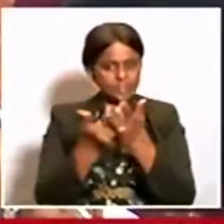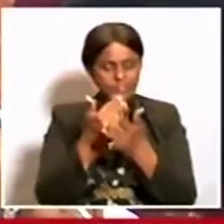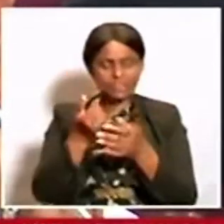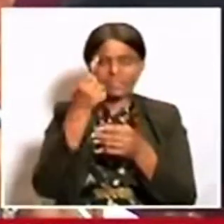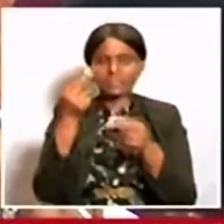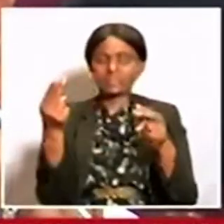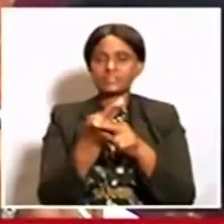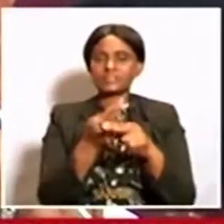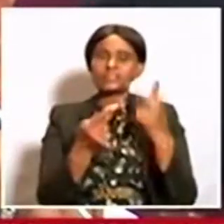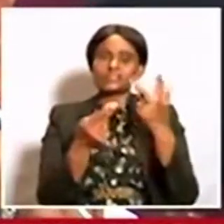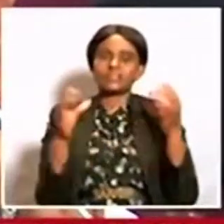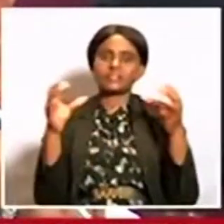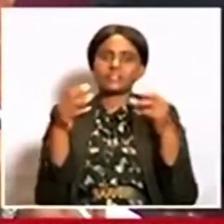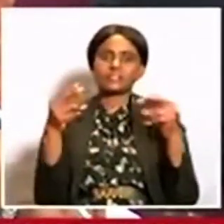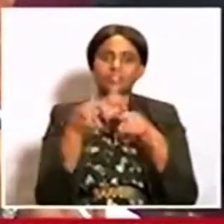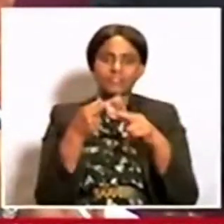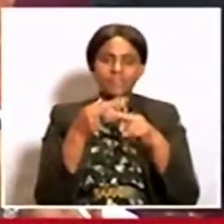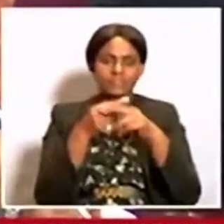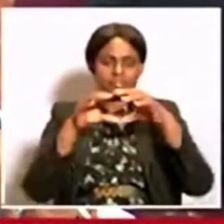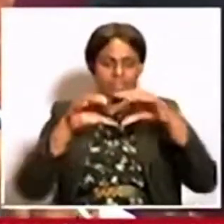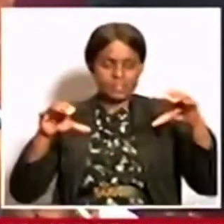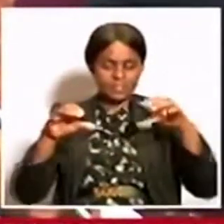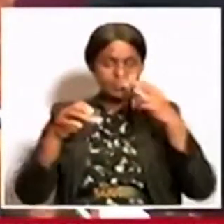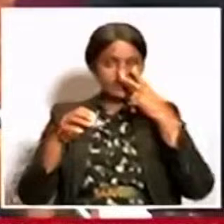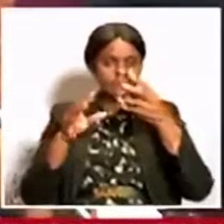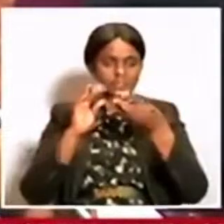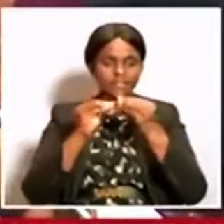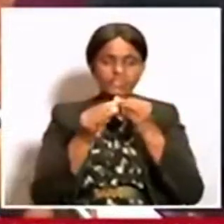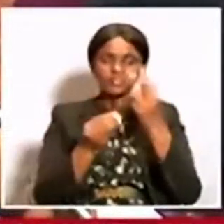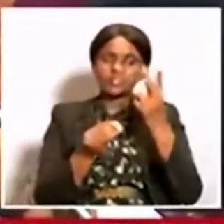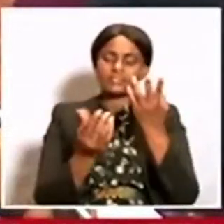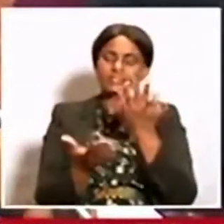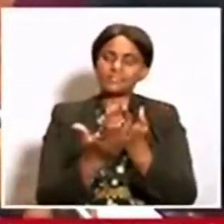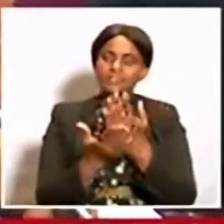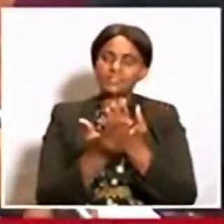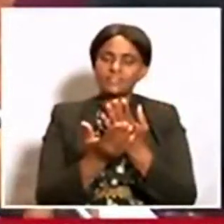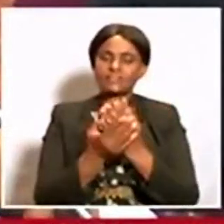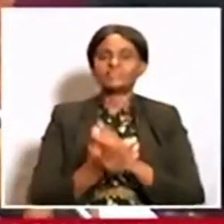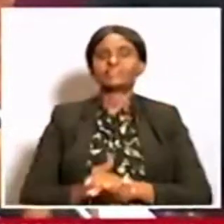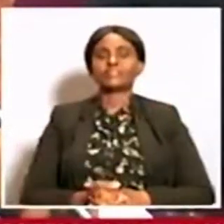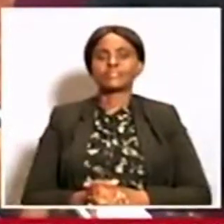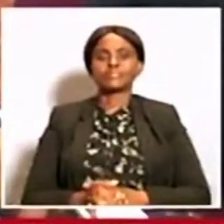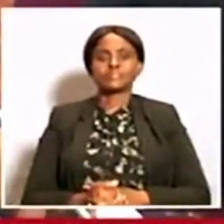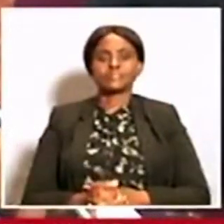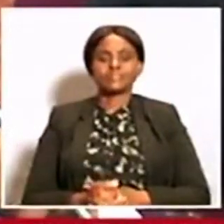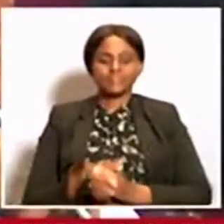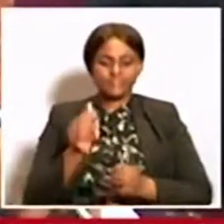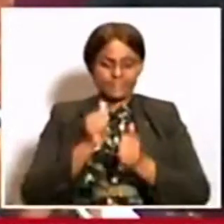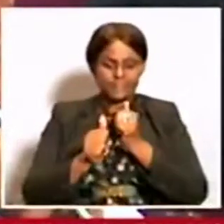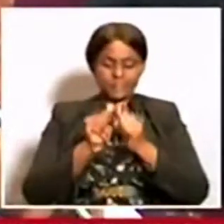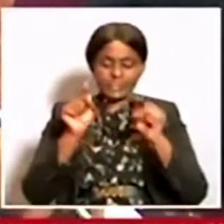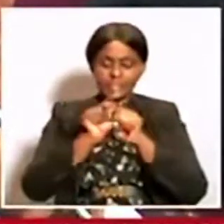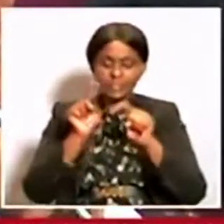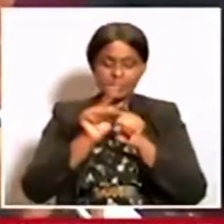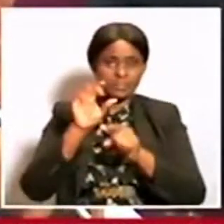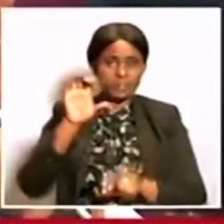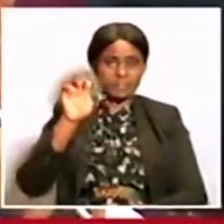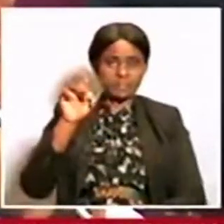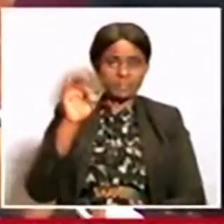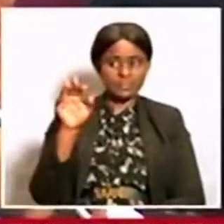1x3 classroom block. See Appendix 2, Chair, which shows the CDF